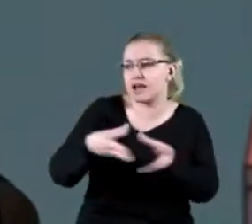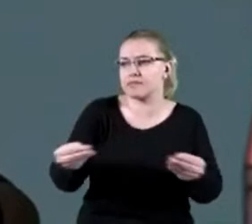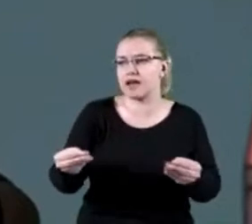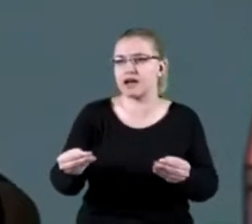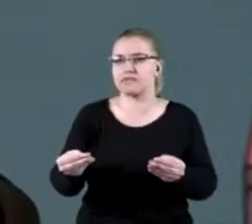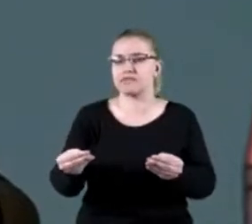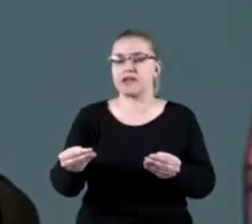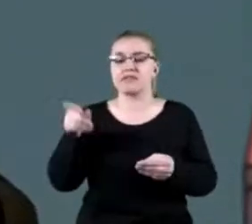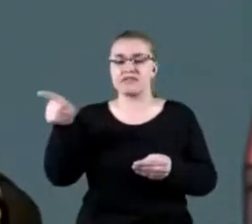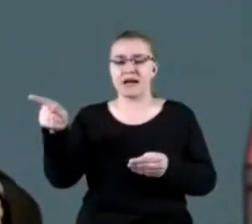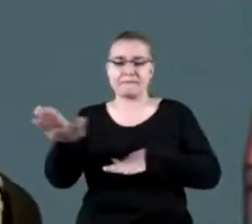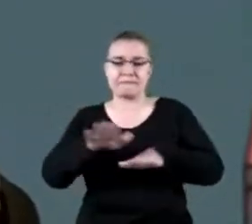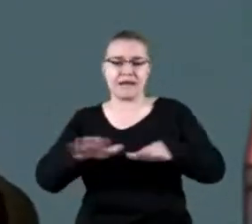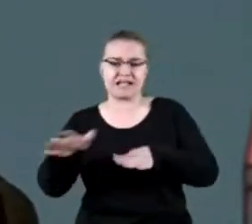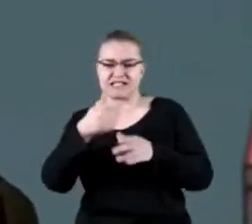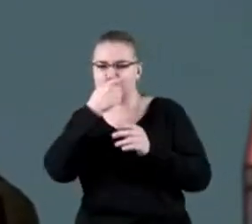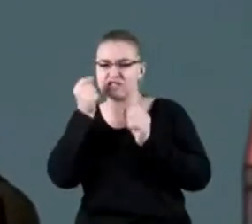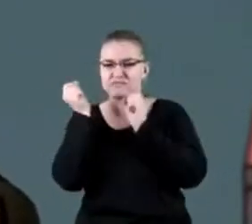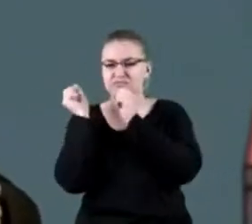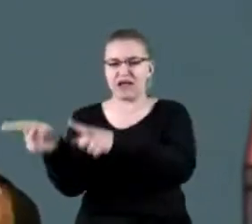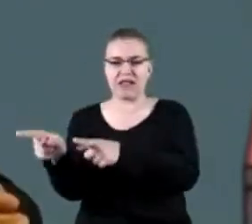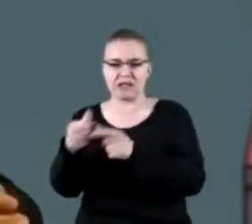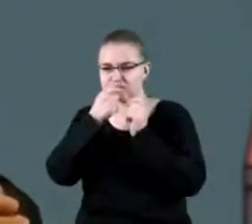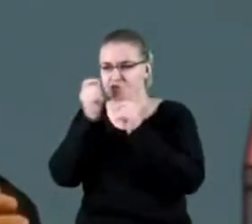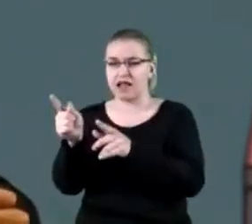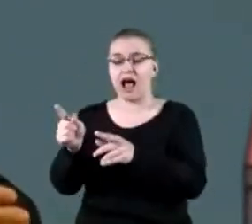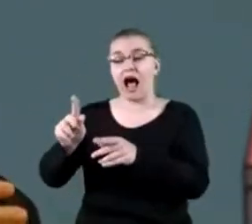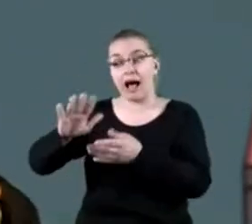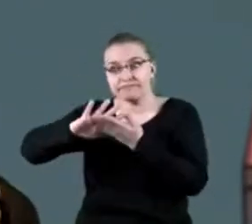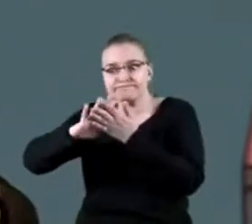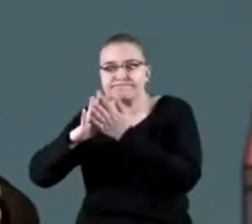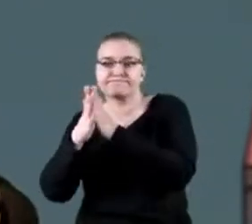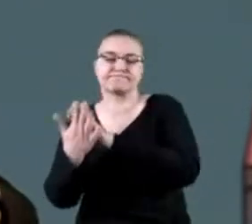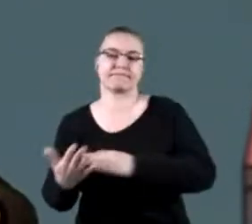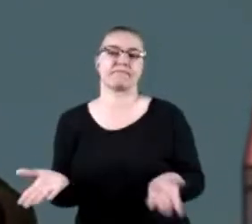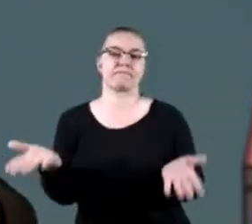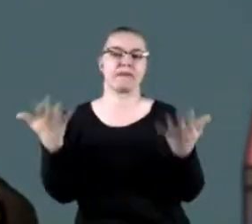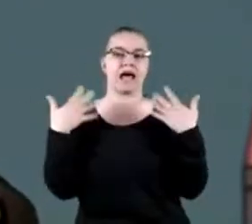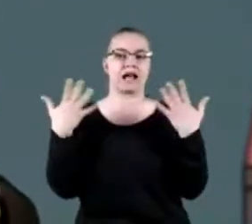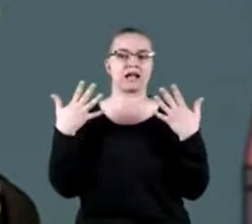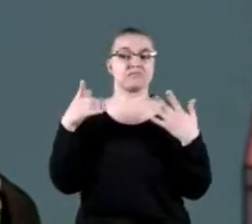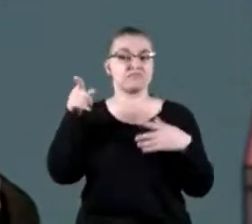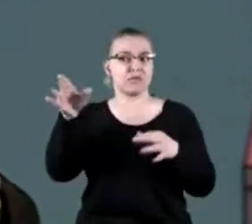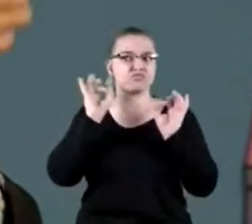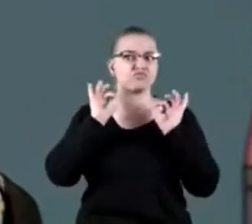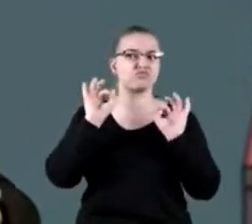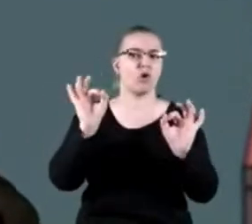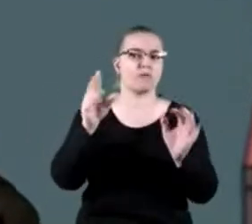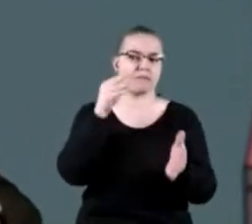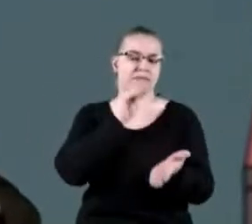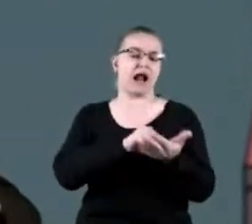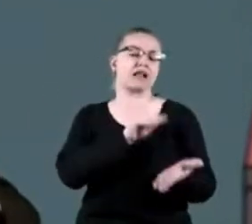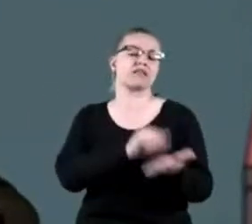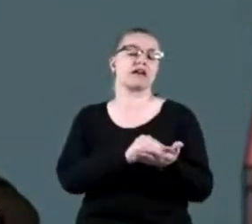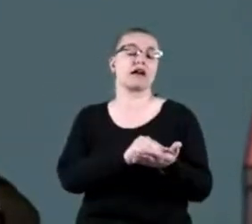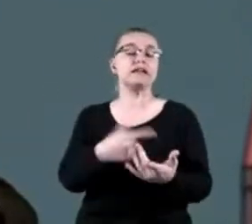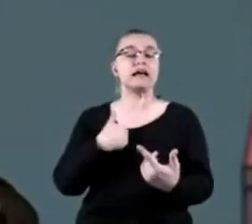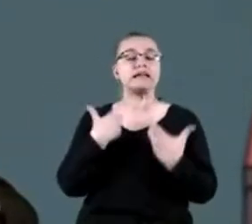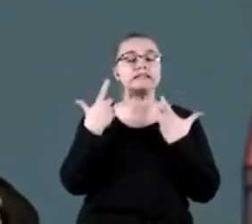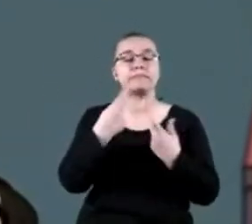park. And that is possible. And there are good practices. Something that I would like to just mention to your point